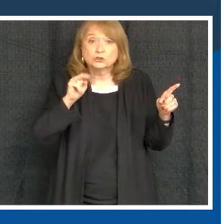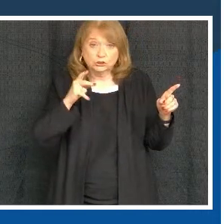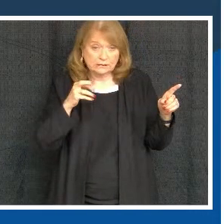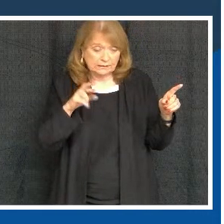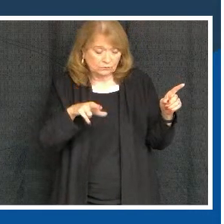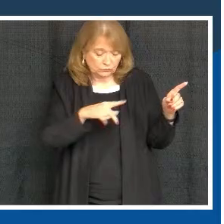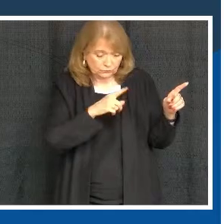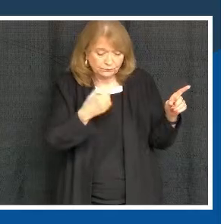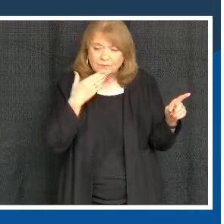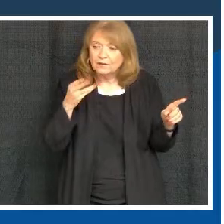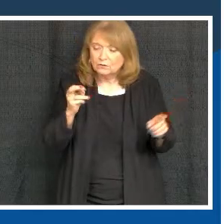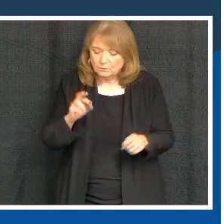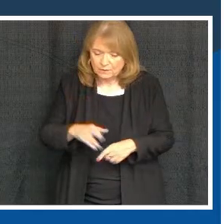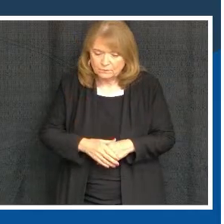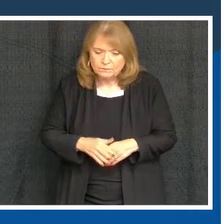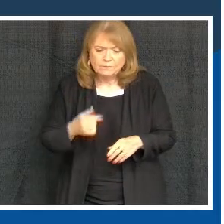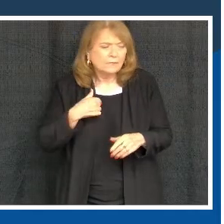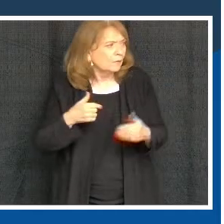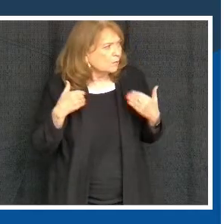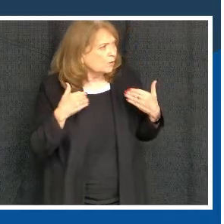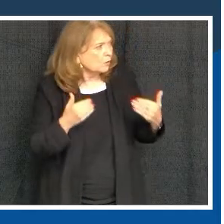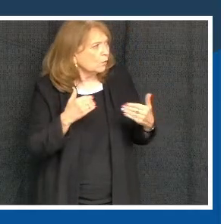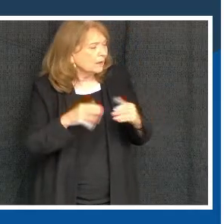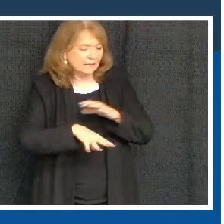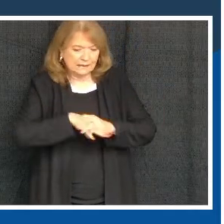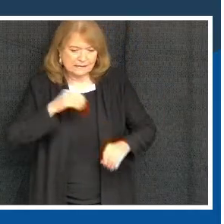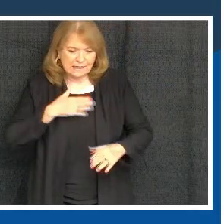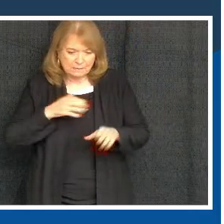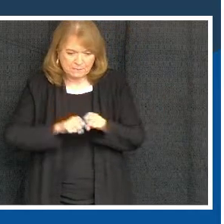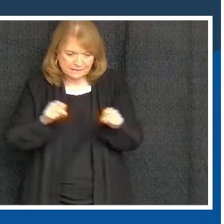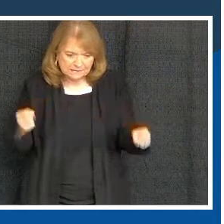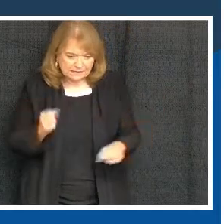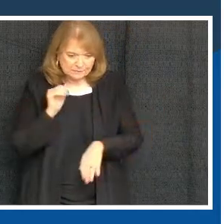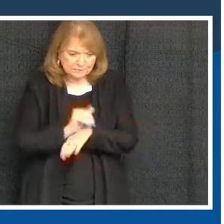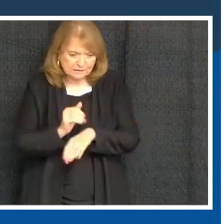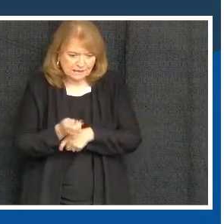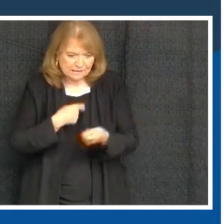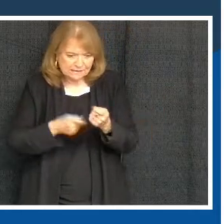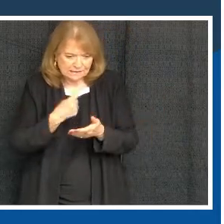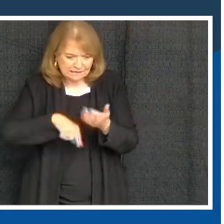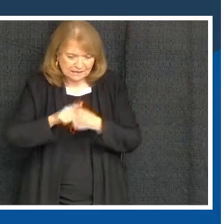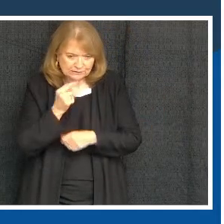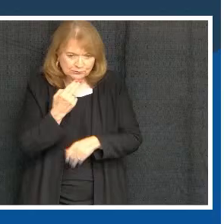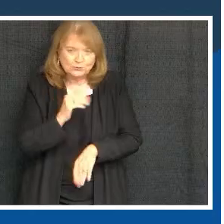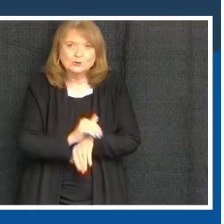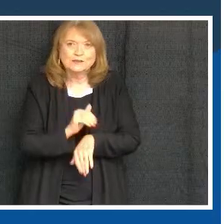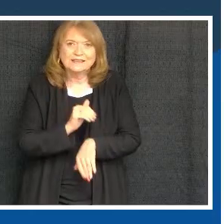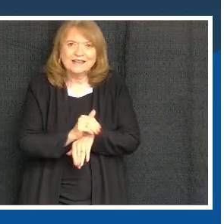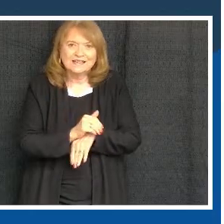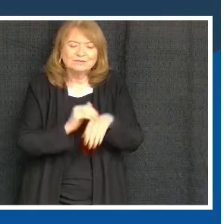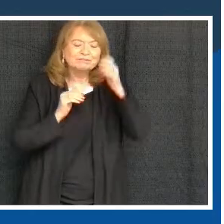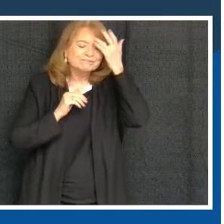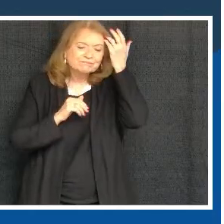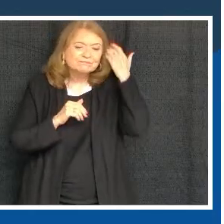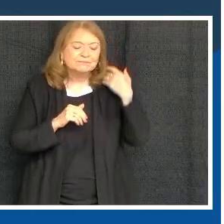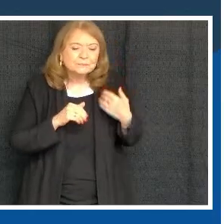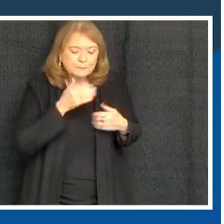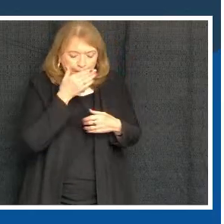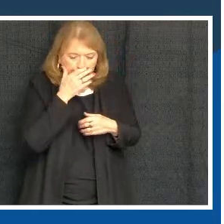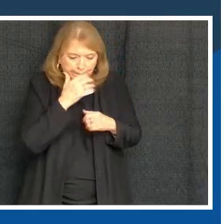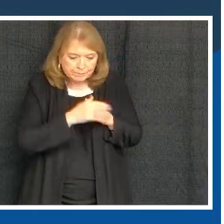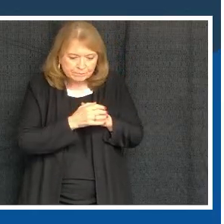Mayor. I'll go ahead and get this out of my system tonight instead of next Thursday night.